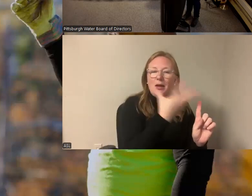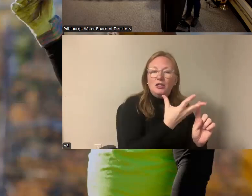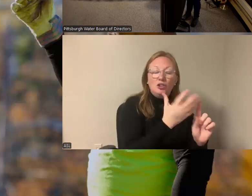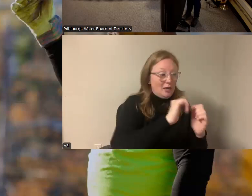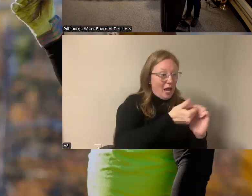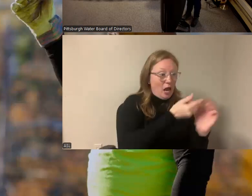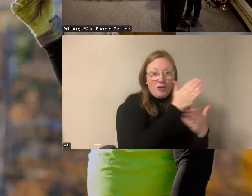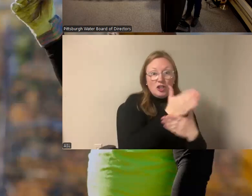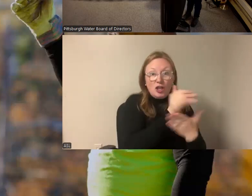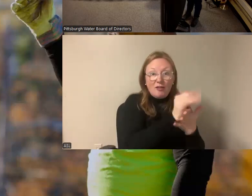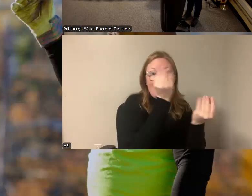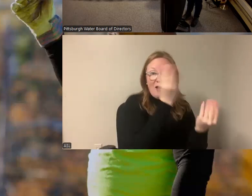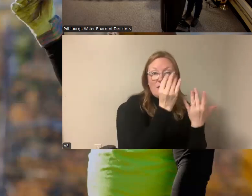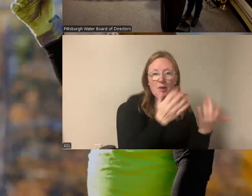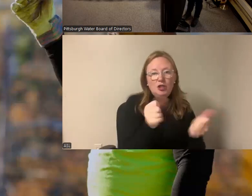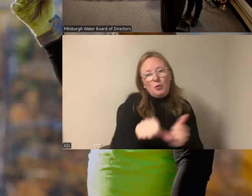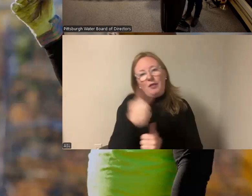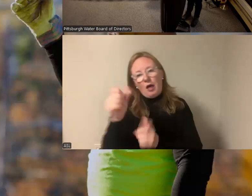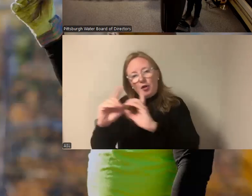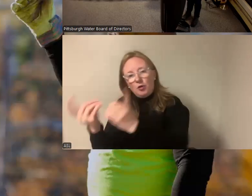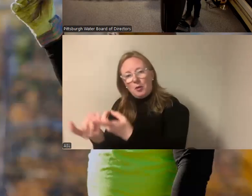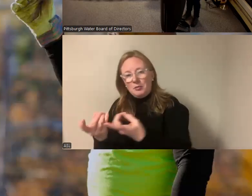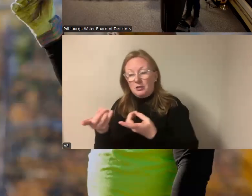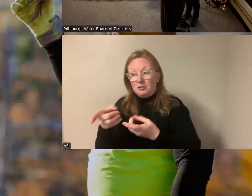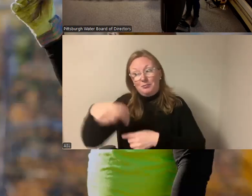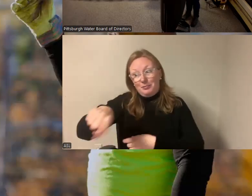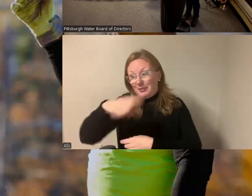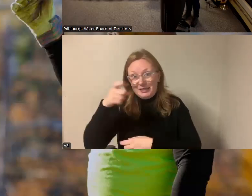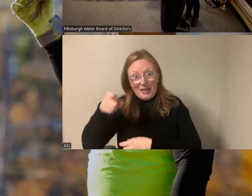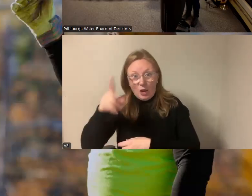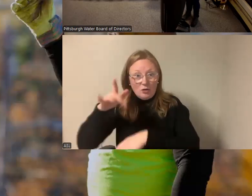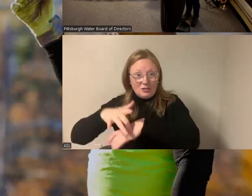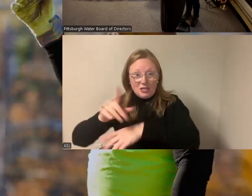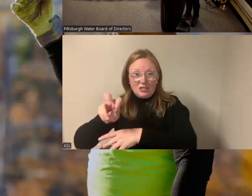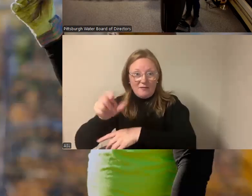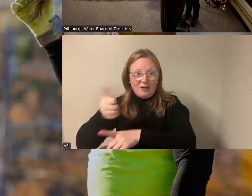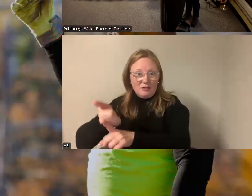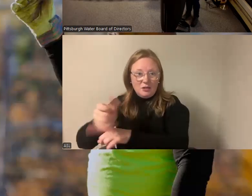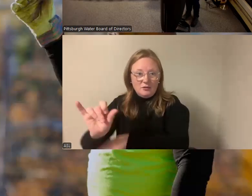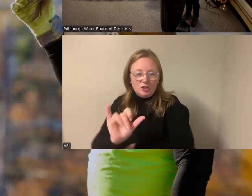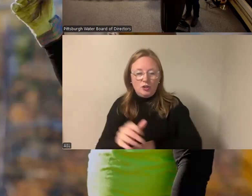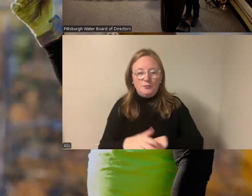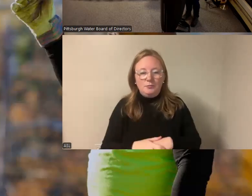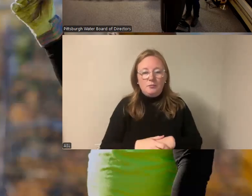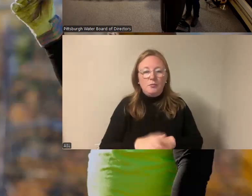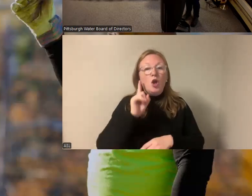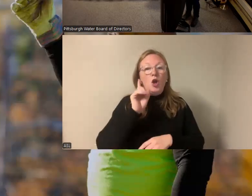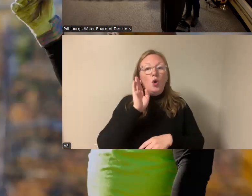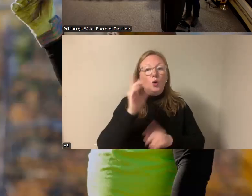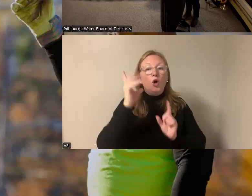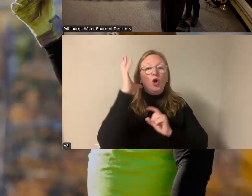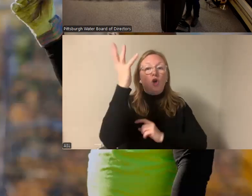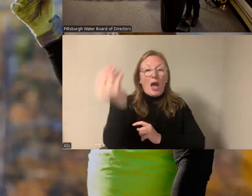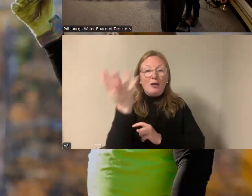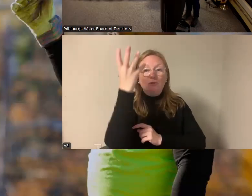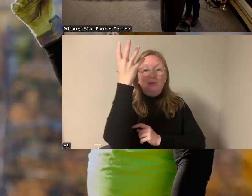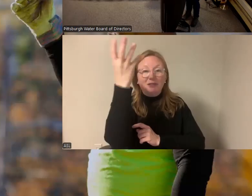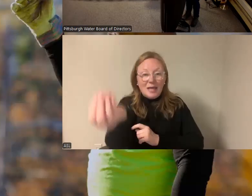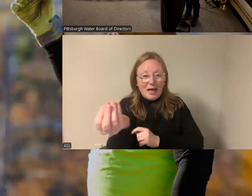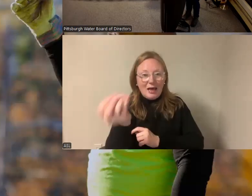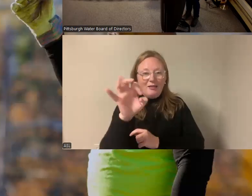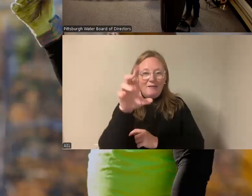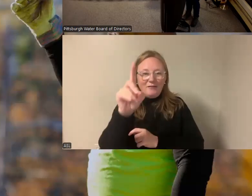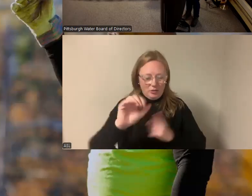other departments to interact with the valves themselves. We're going to conduct field observations where we take folks that might not normally be out seeing a valve or